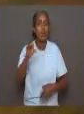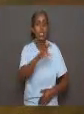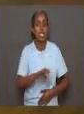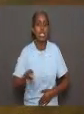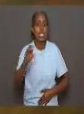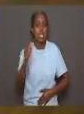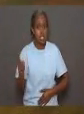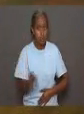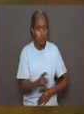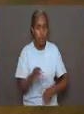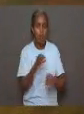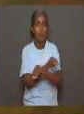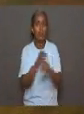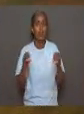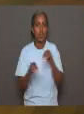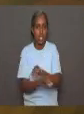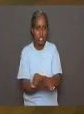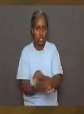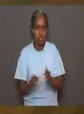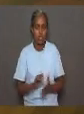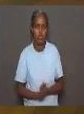about circular permutations.